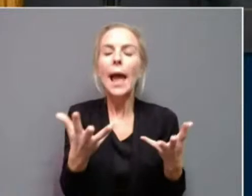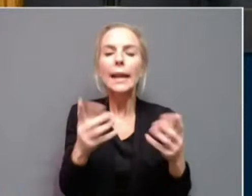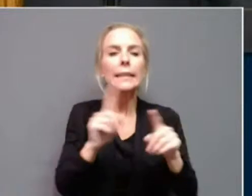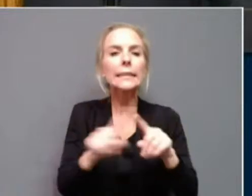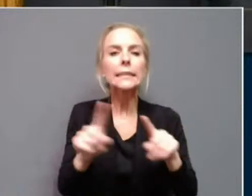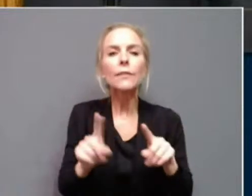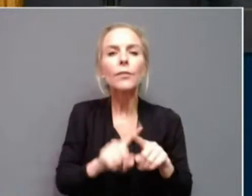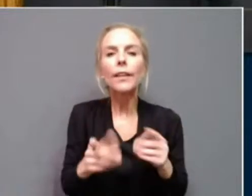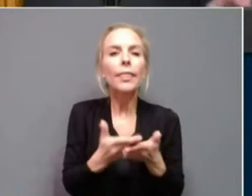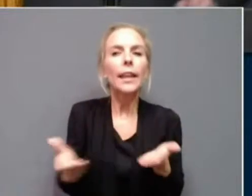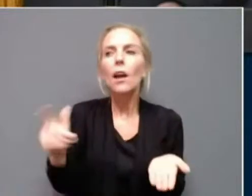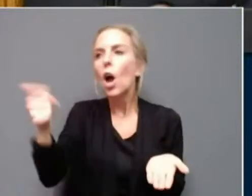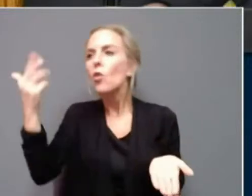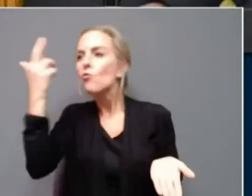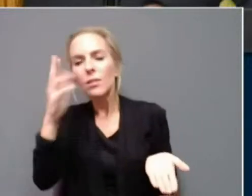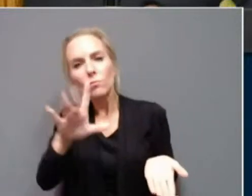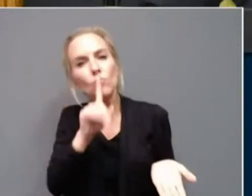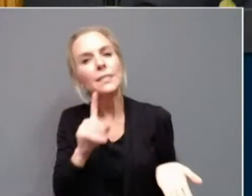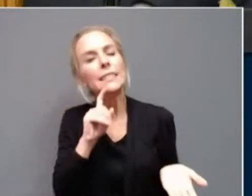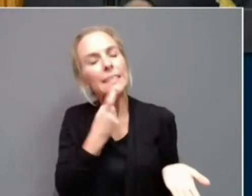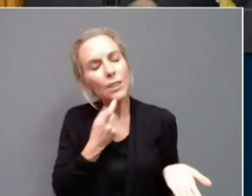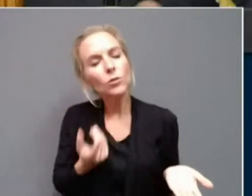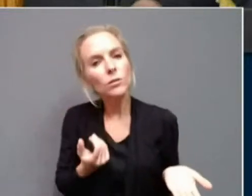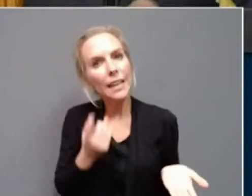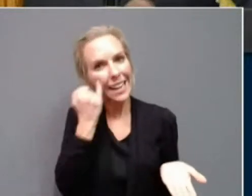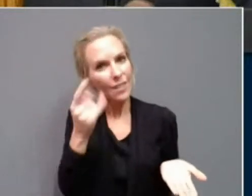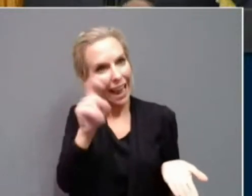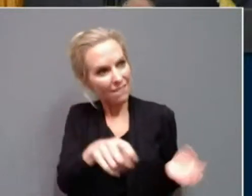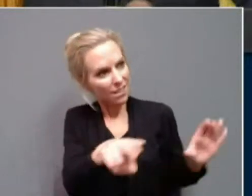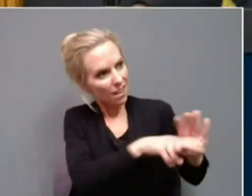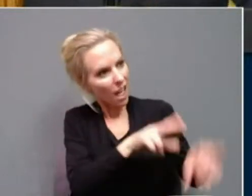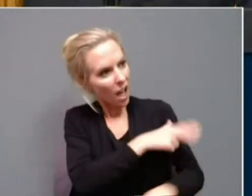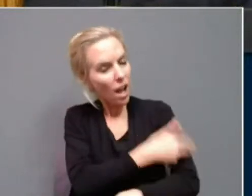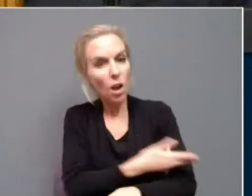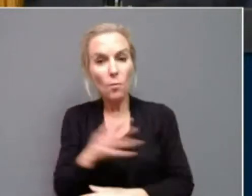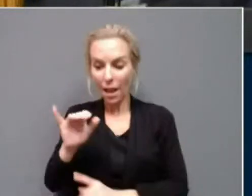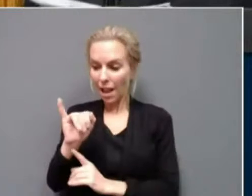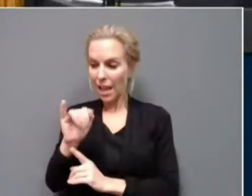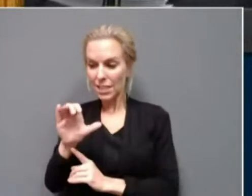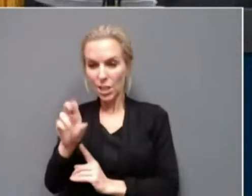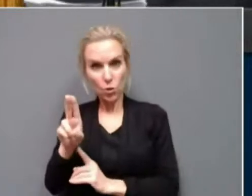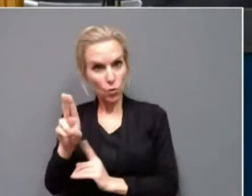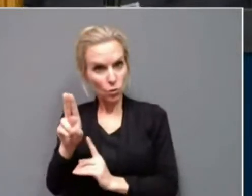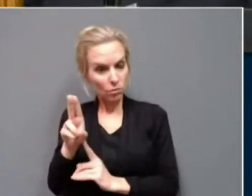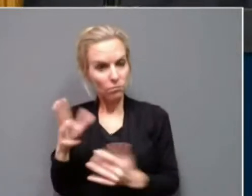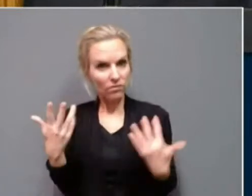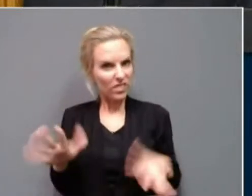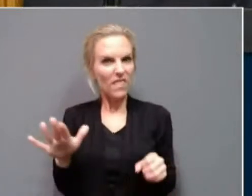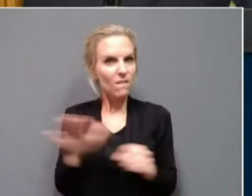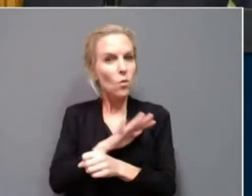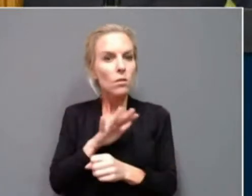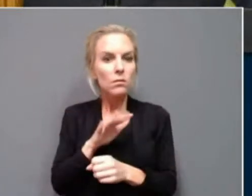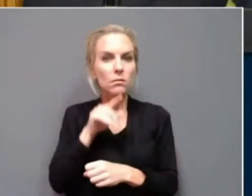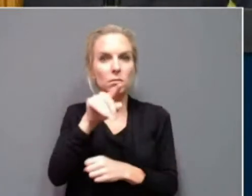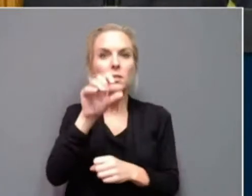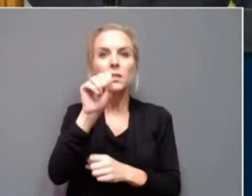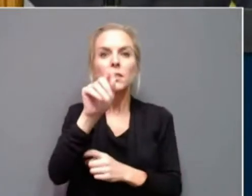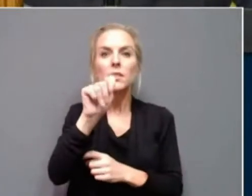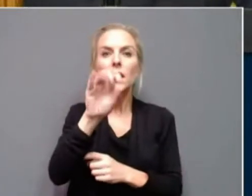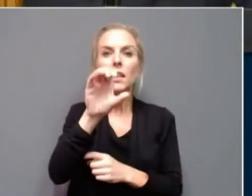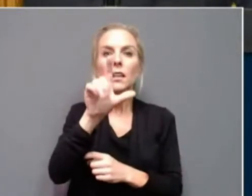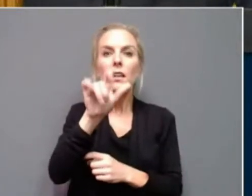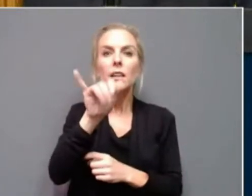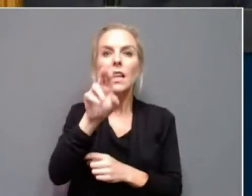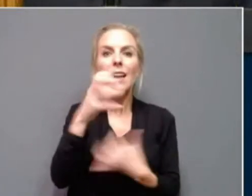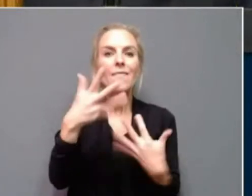pretty serious deal. But how about the intensive care unit, which is full at St. Clair and filling up